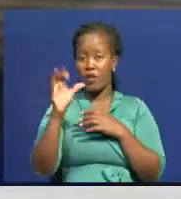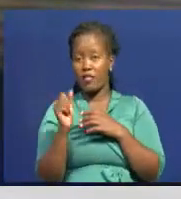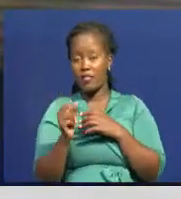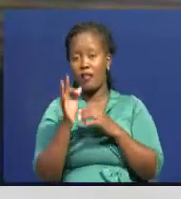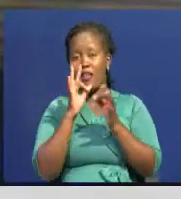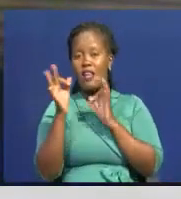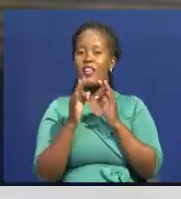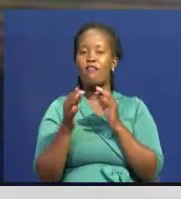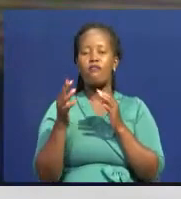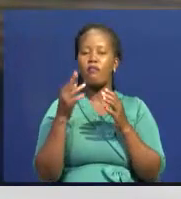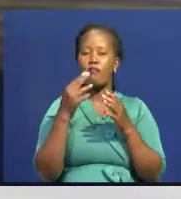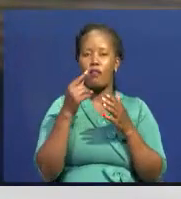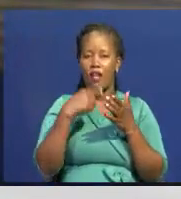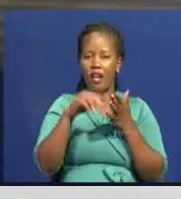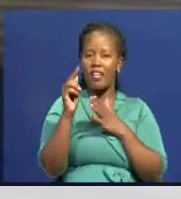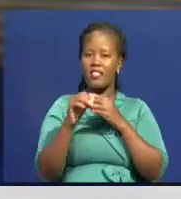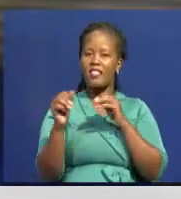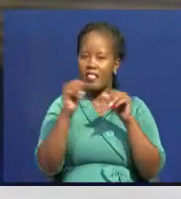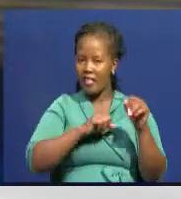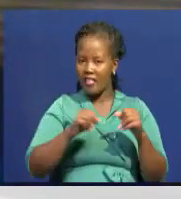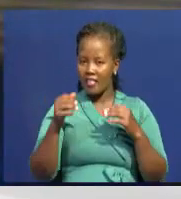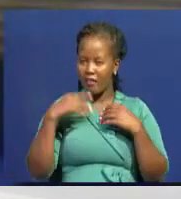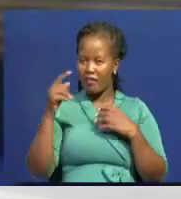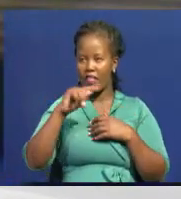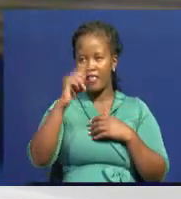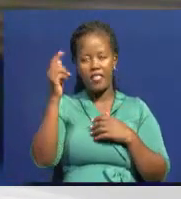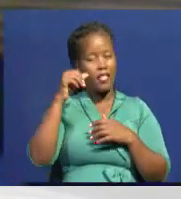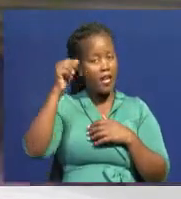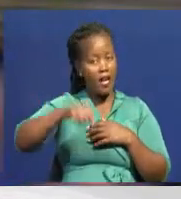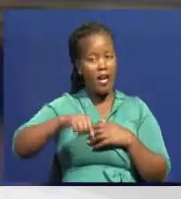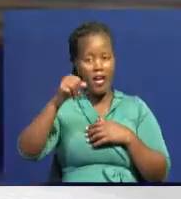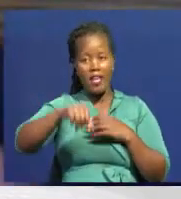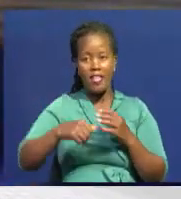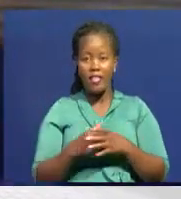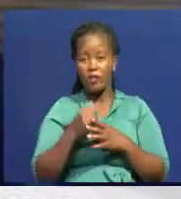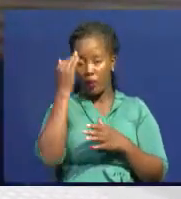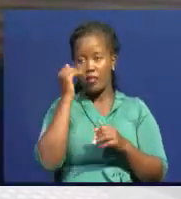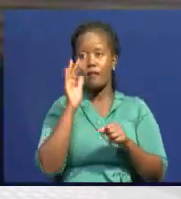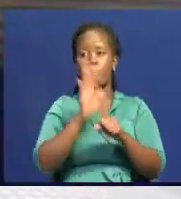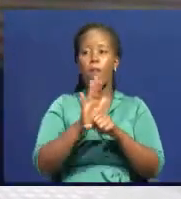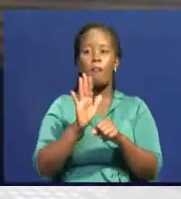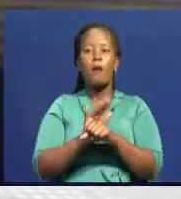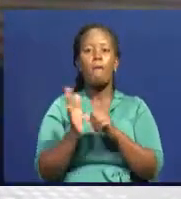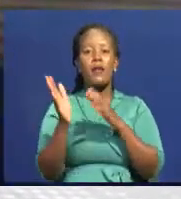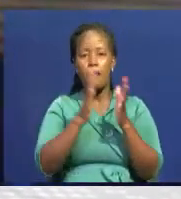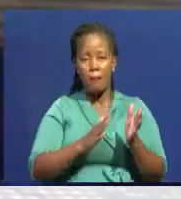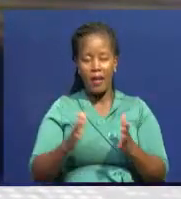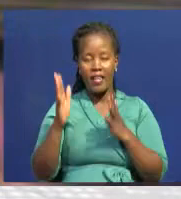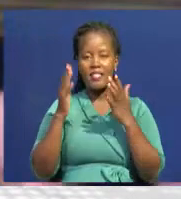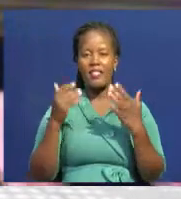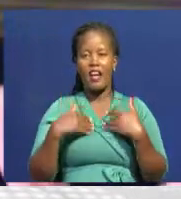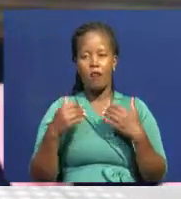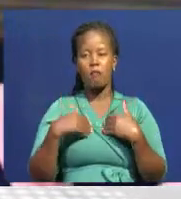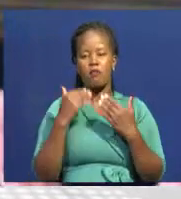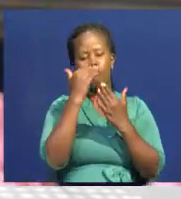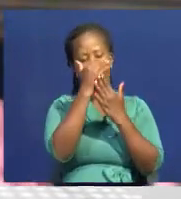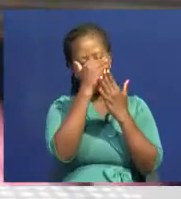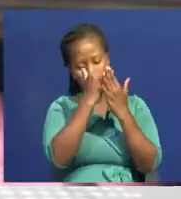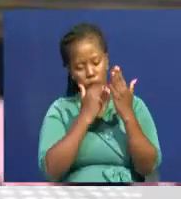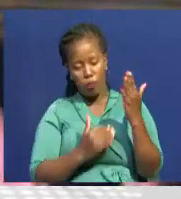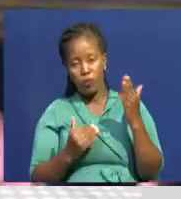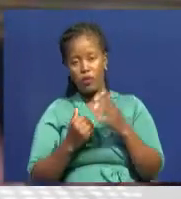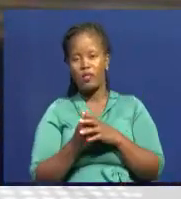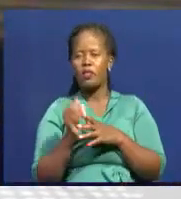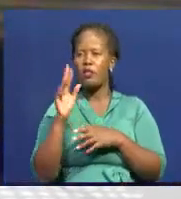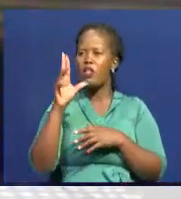structures in Kenya? Yes, we do, because I know some structures have been put in place. Does the US law